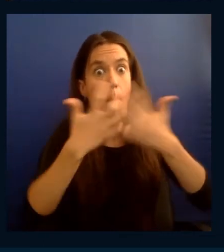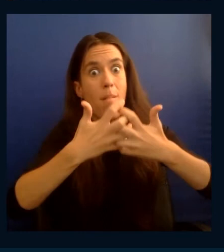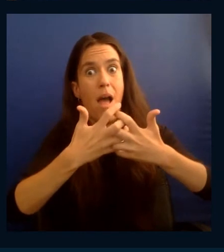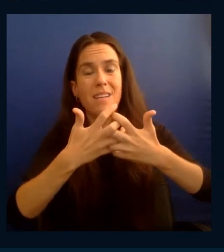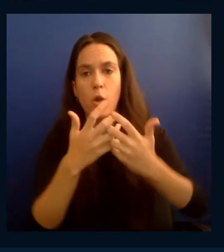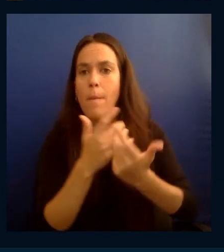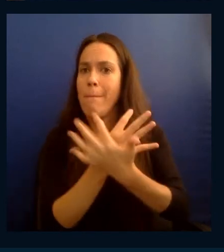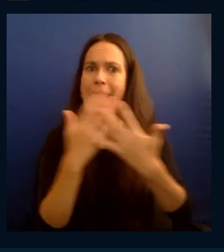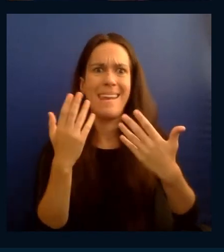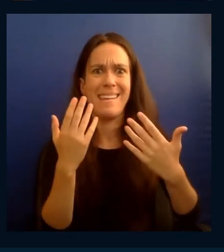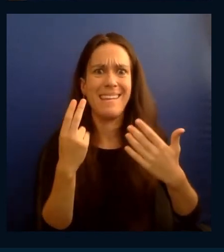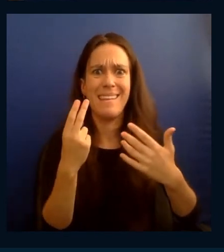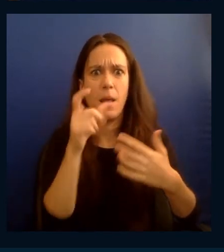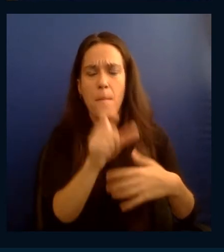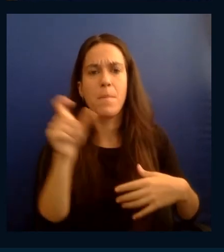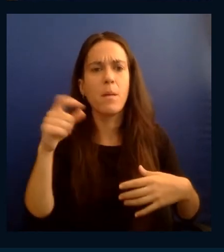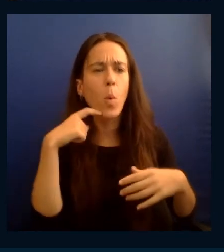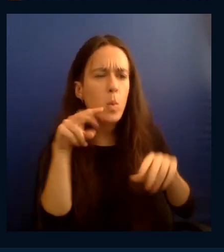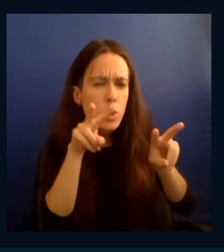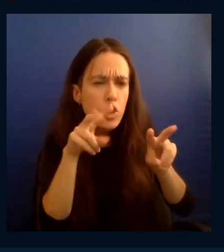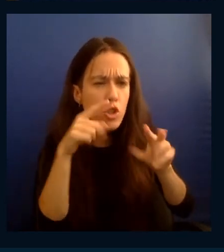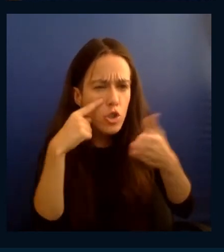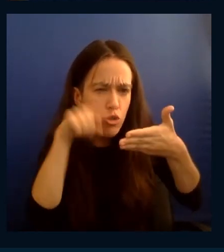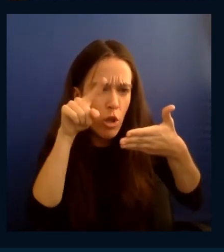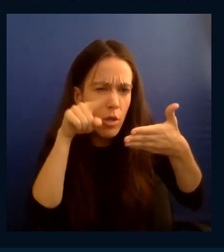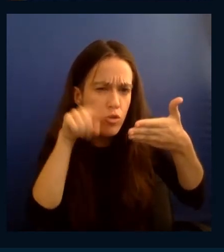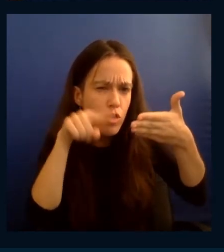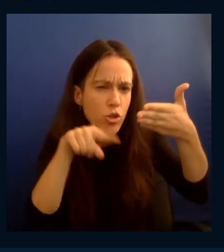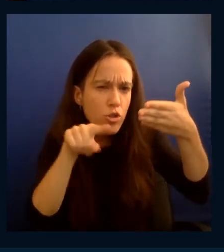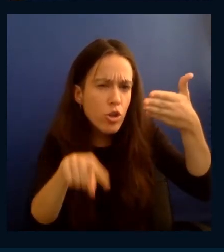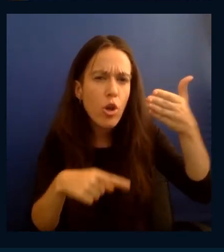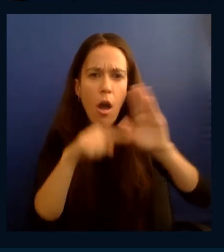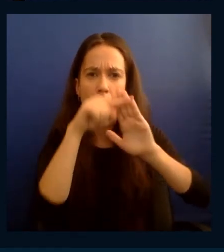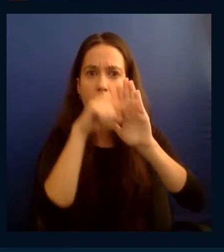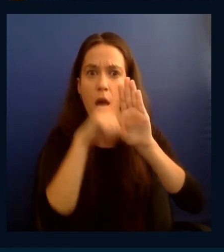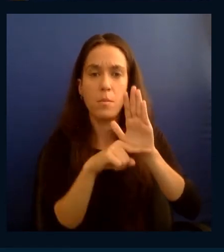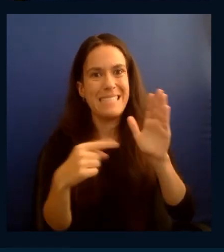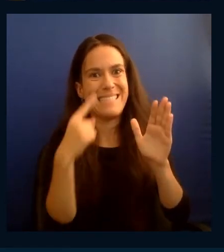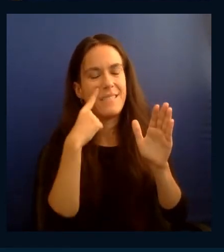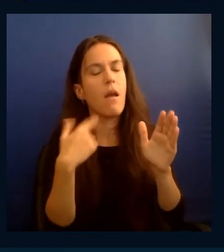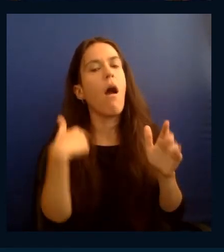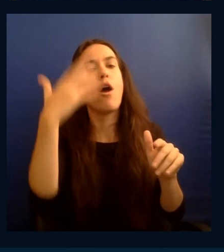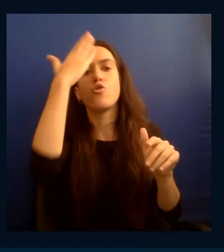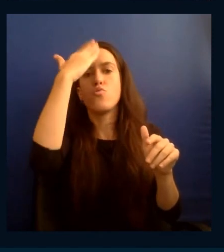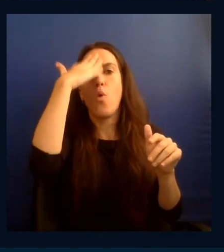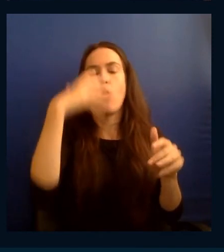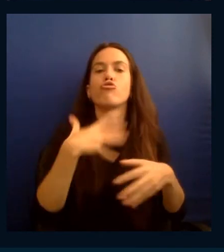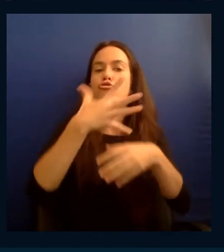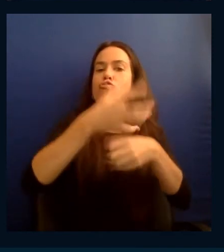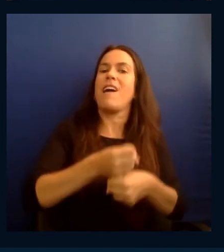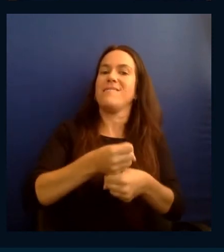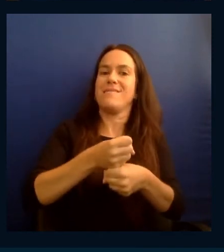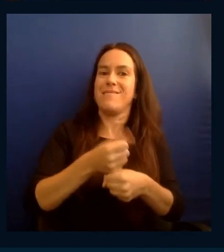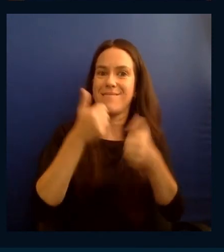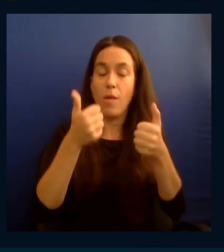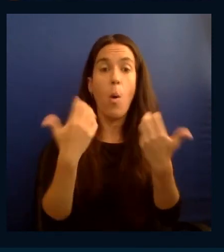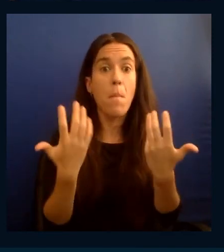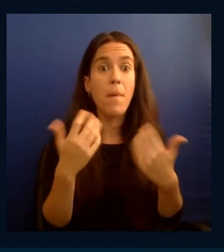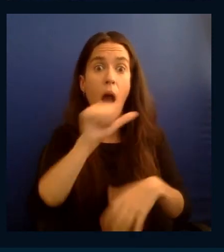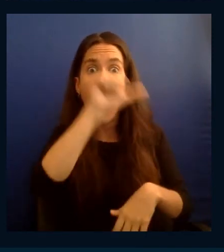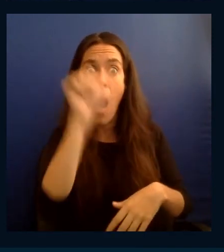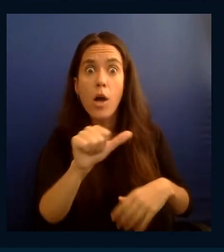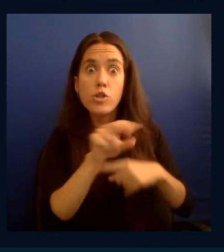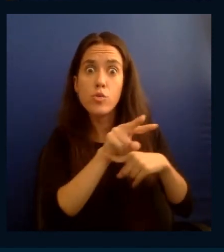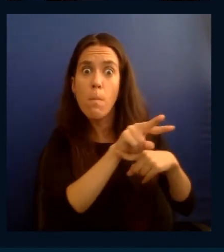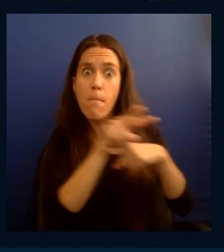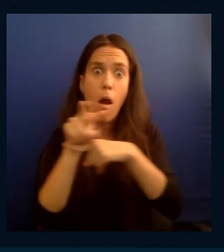check Azure policy so that we're not just deploying things into our environments without any kind of checks and balances. And maybe we want to query Azure Monitor. So maybe we know it's